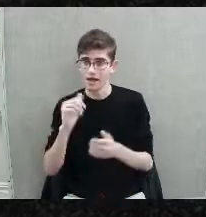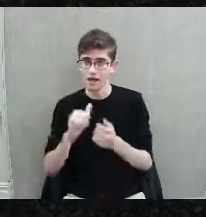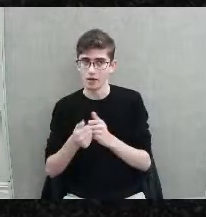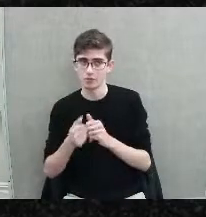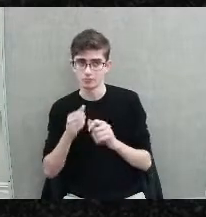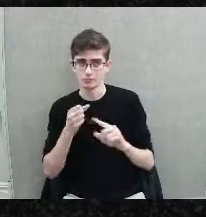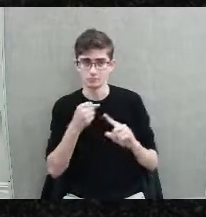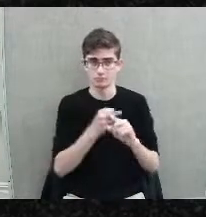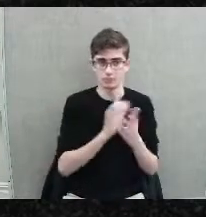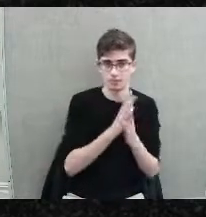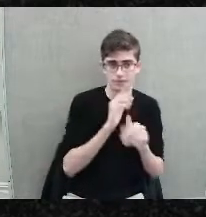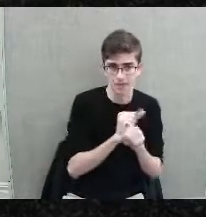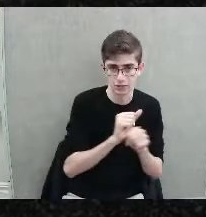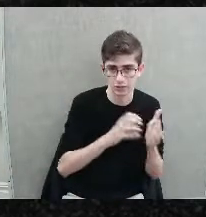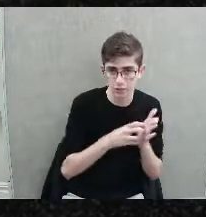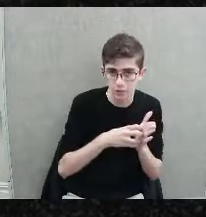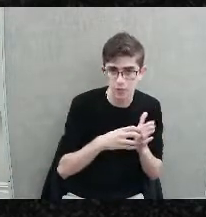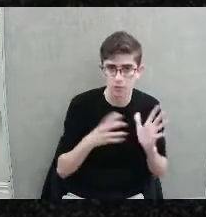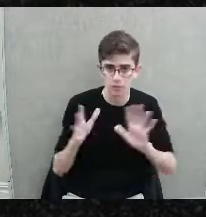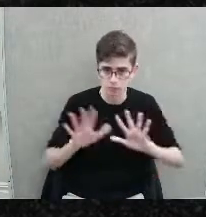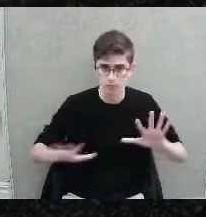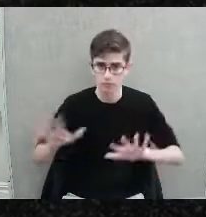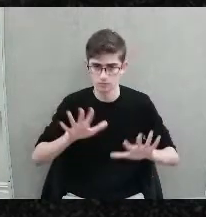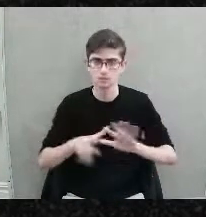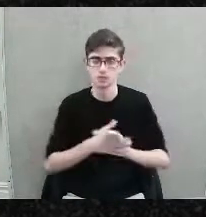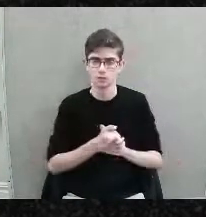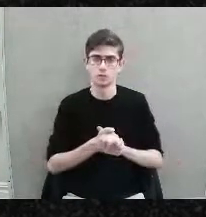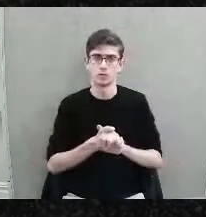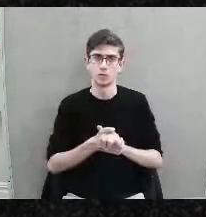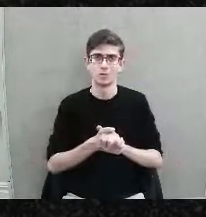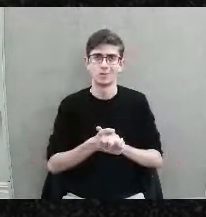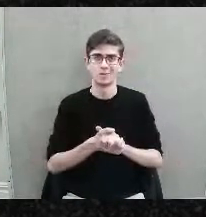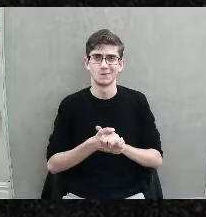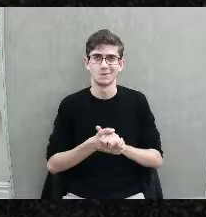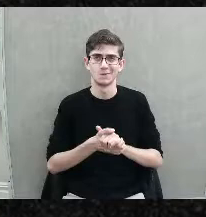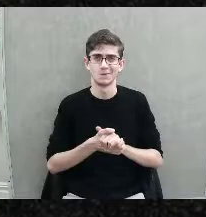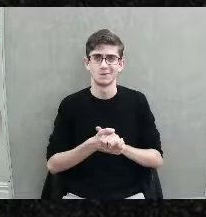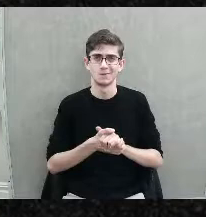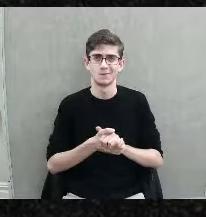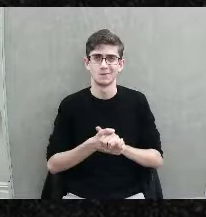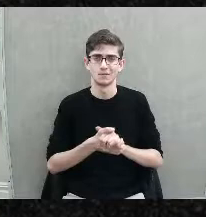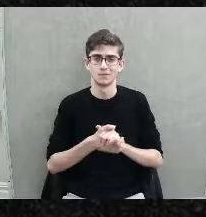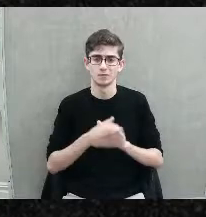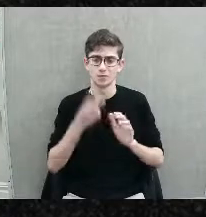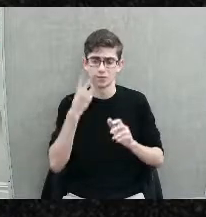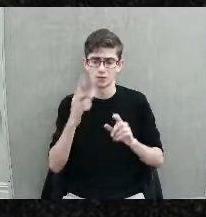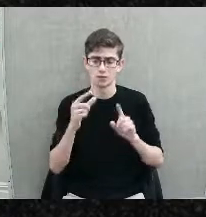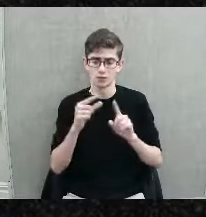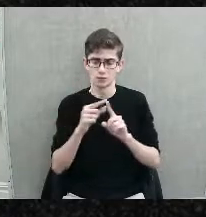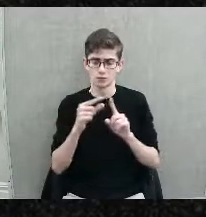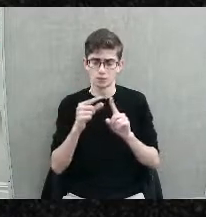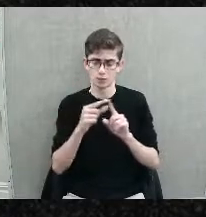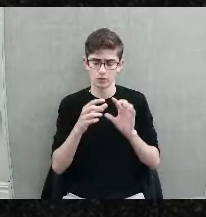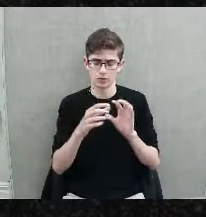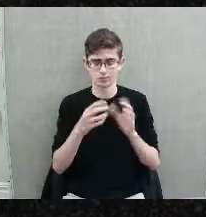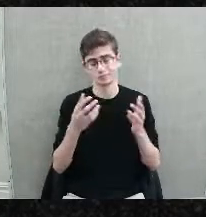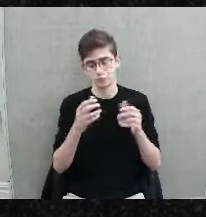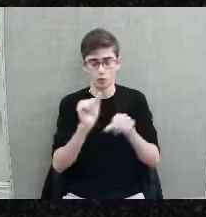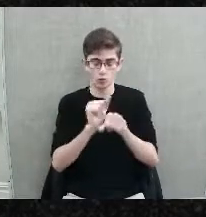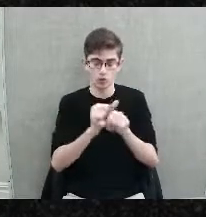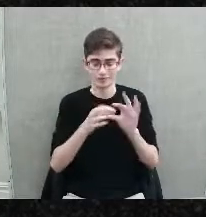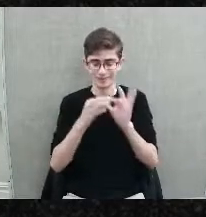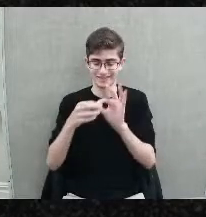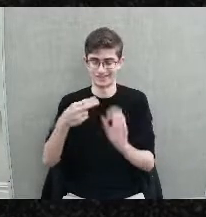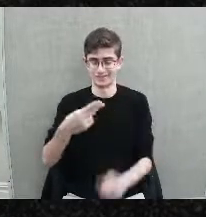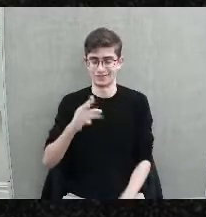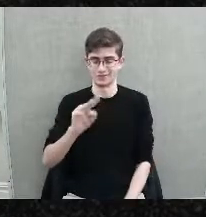were drawing on these work of Didier Fasson on humanitarianism, and ways in